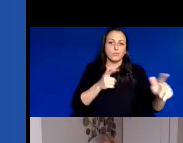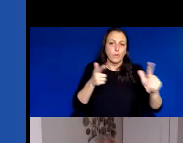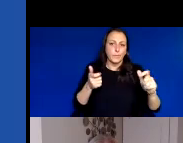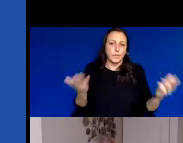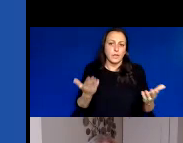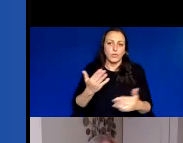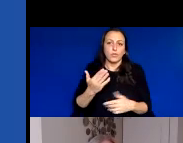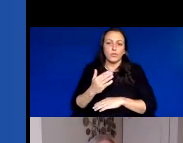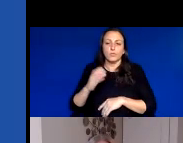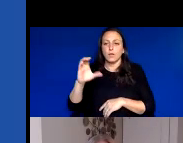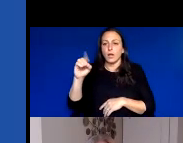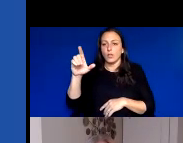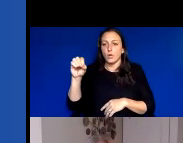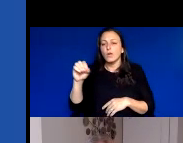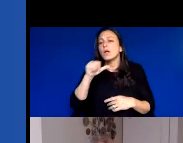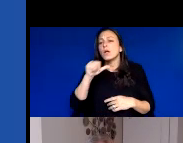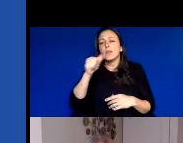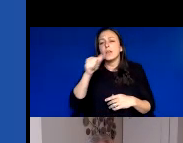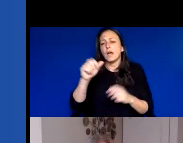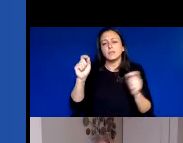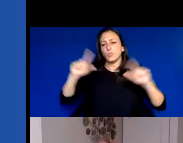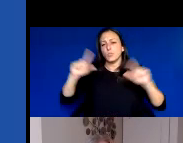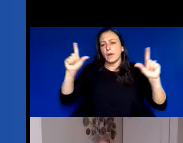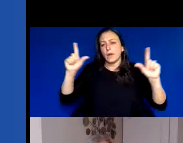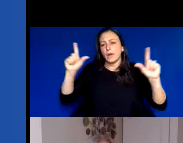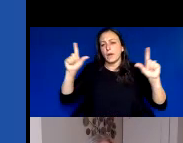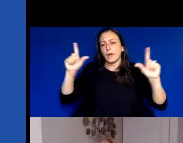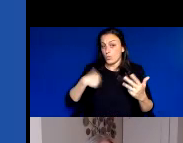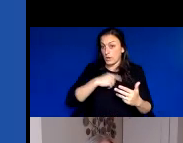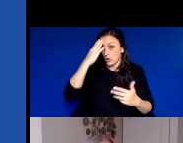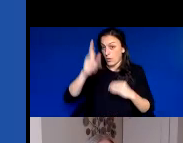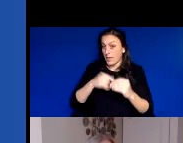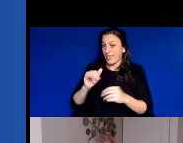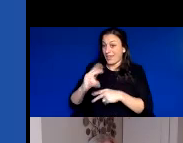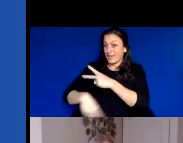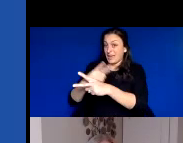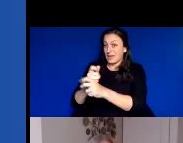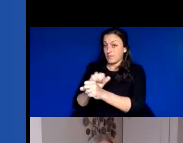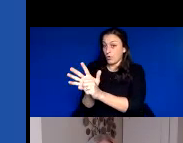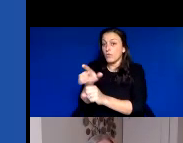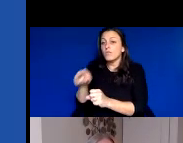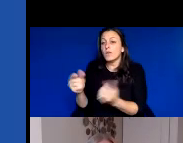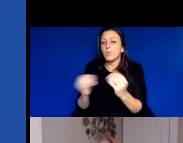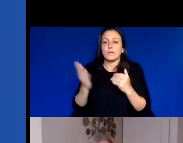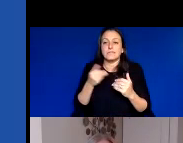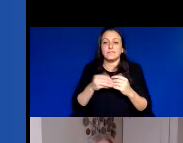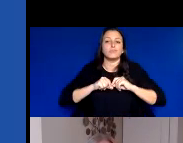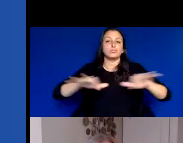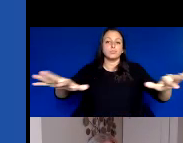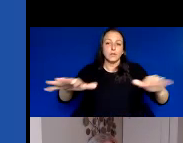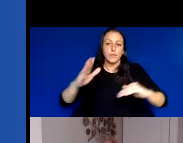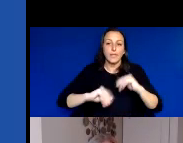not surprising because what we know about this variant is that it is much more transmissible than other types